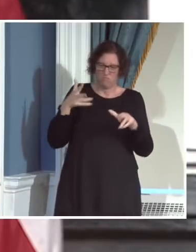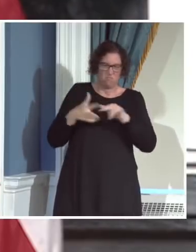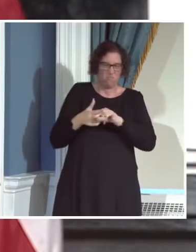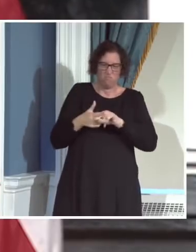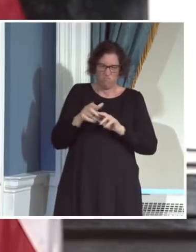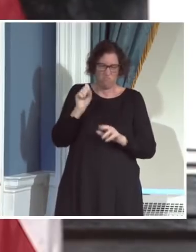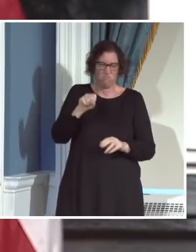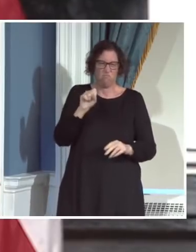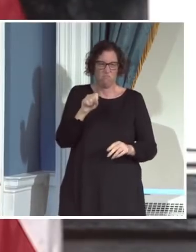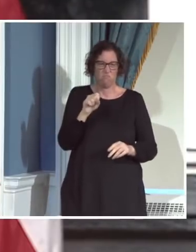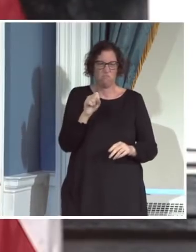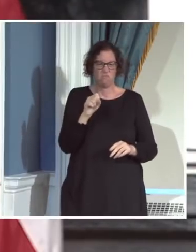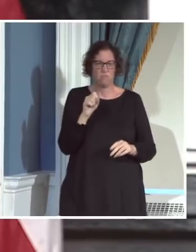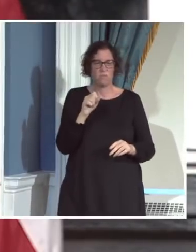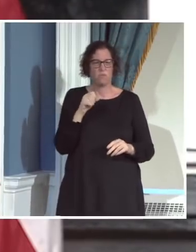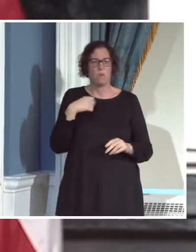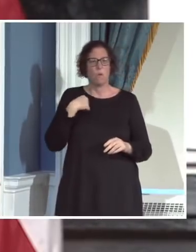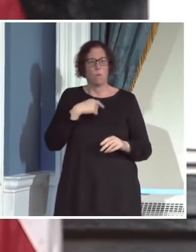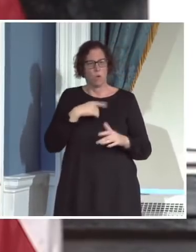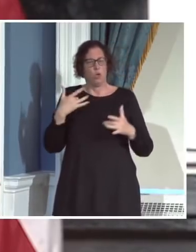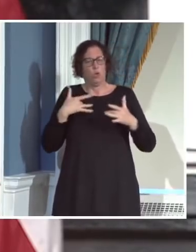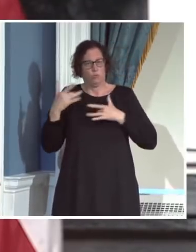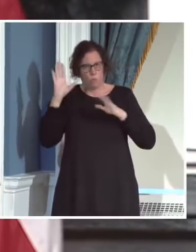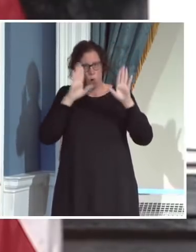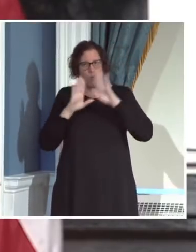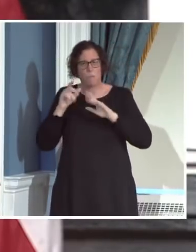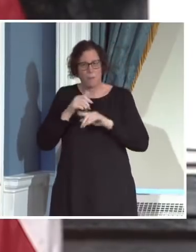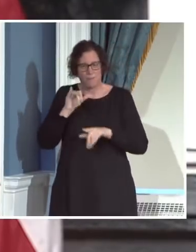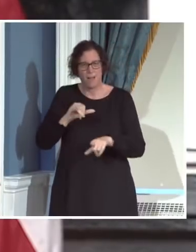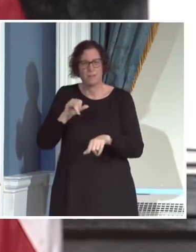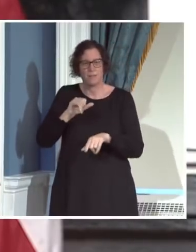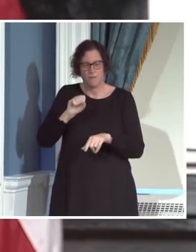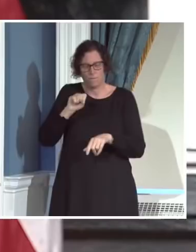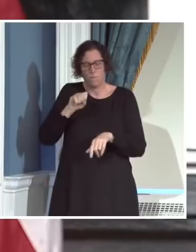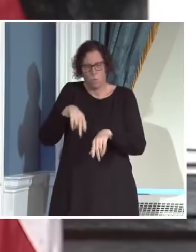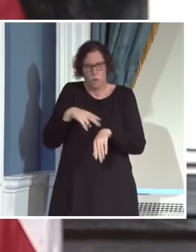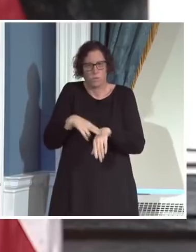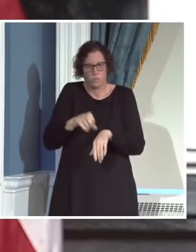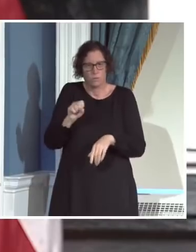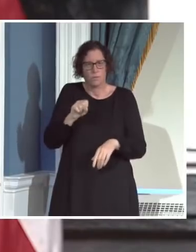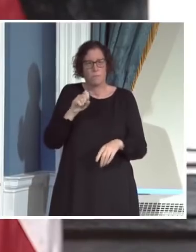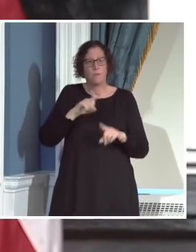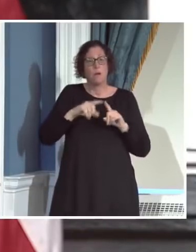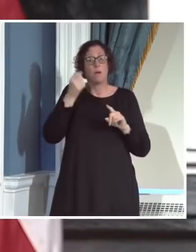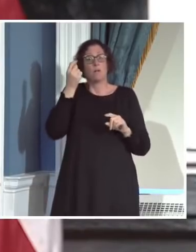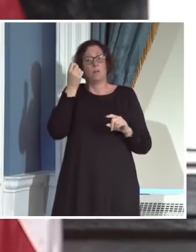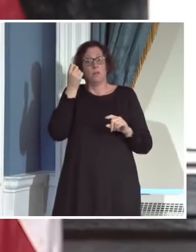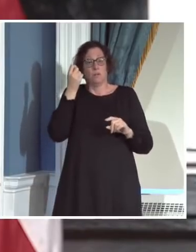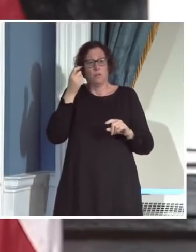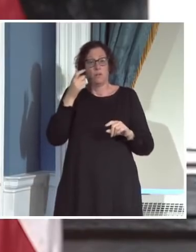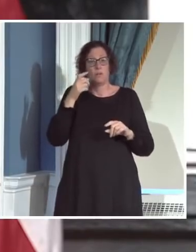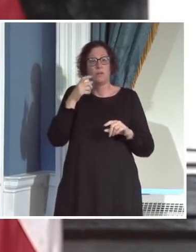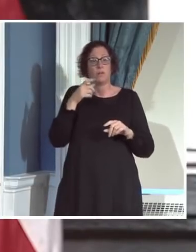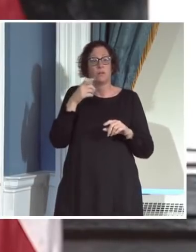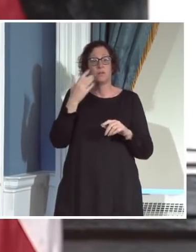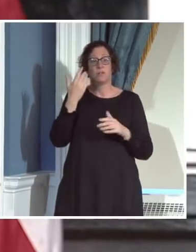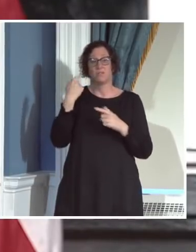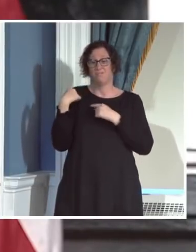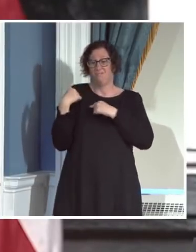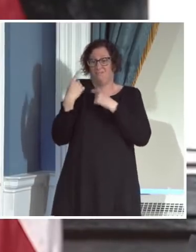Obviously, the world is entirely different. I think about that day I gave my testimony up in February, up in the